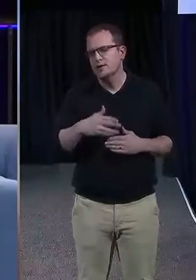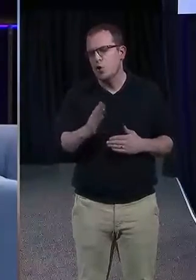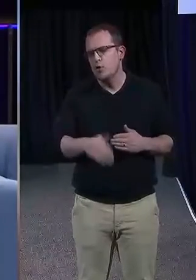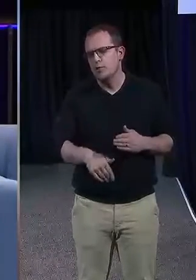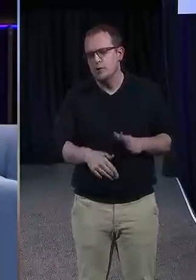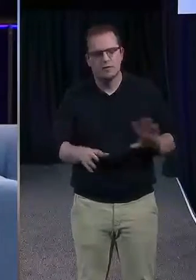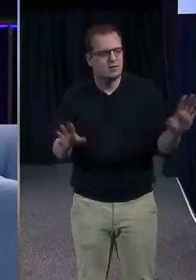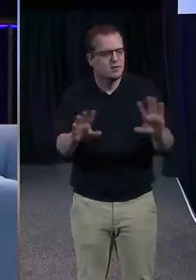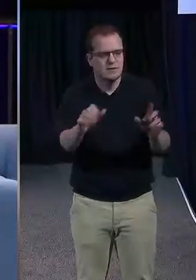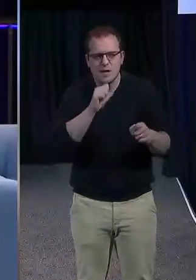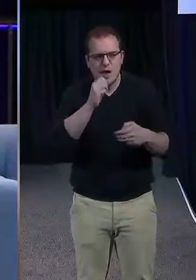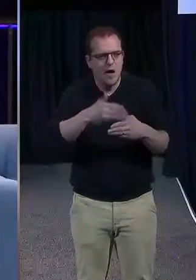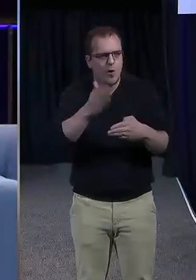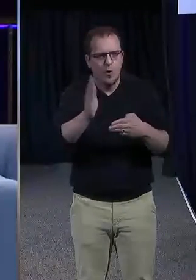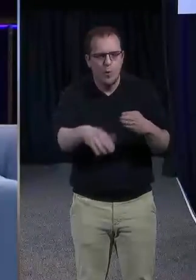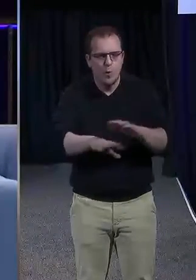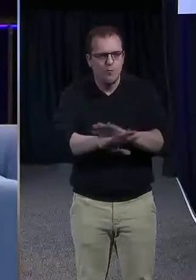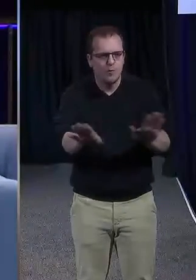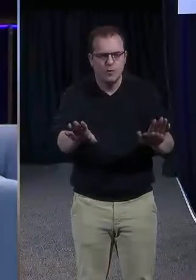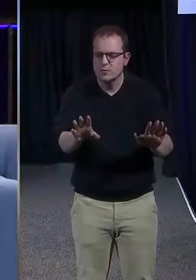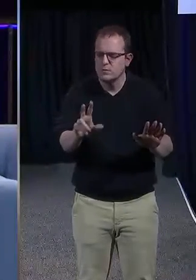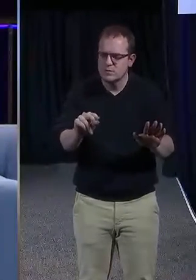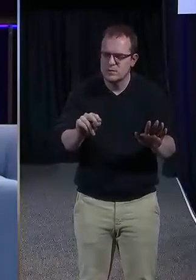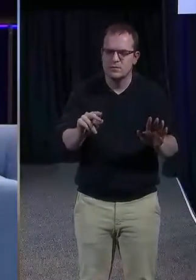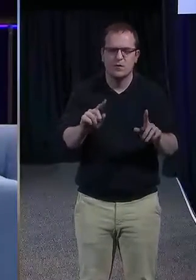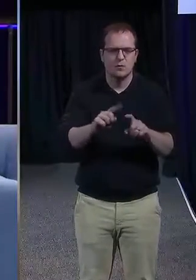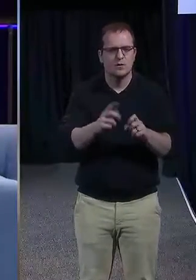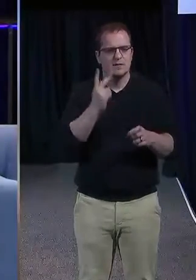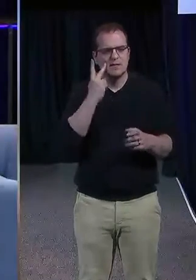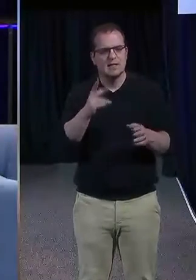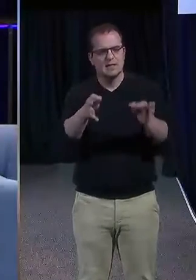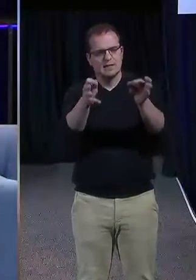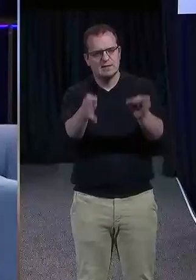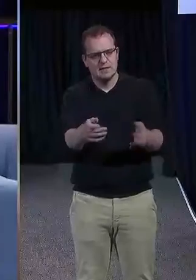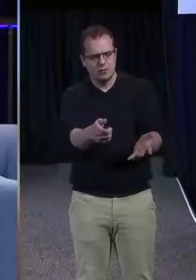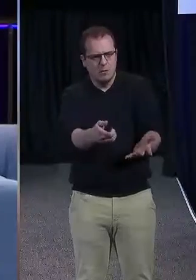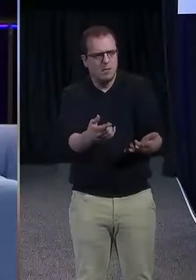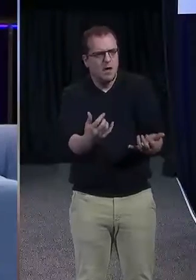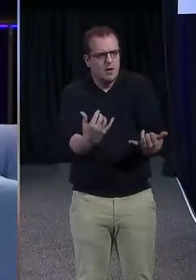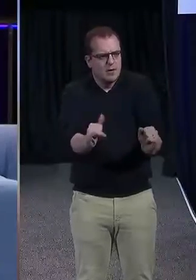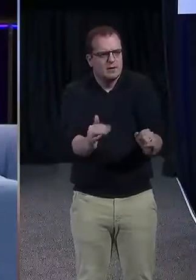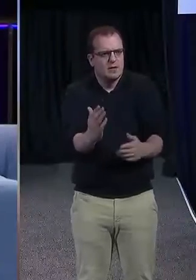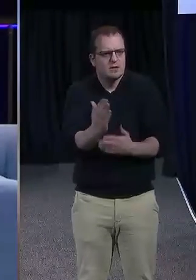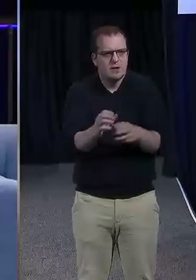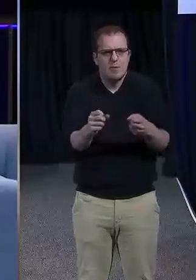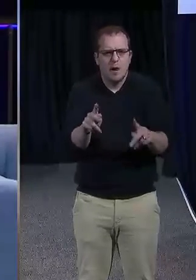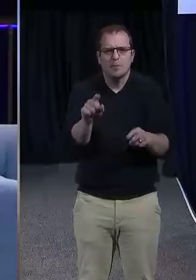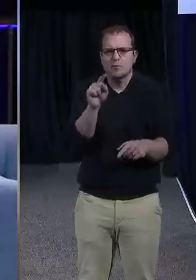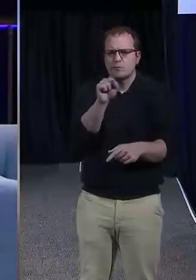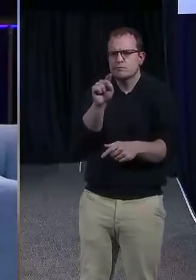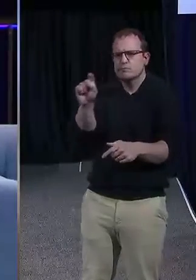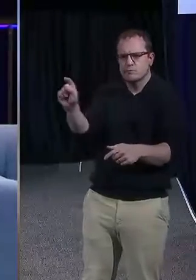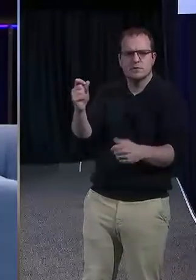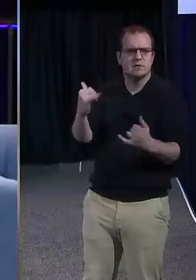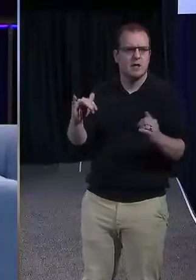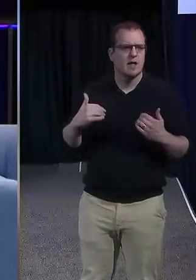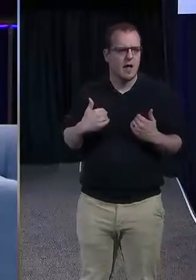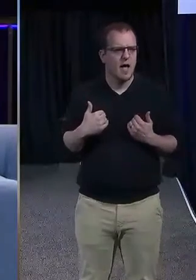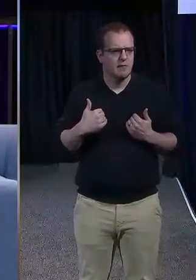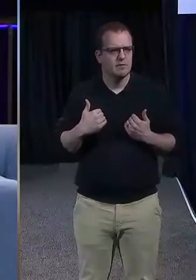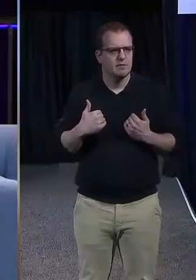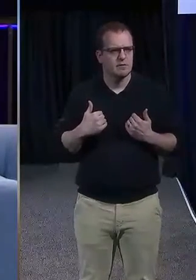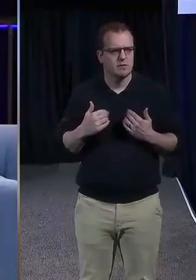not over. And so as we look at this decision, there are still doors open for us to continue down a